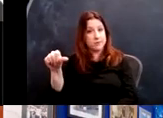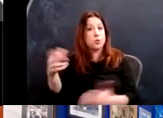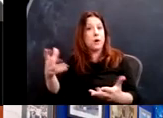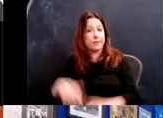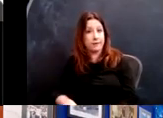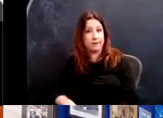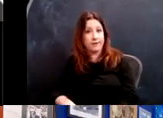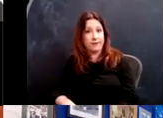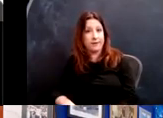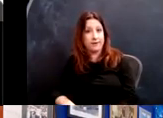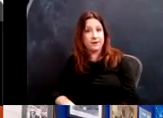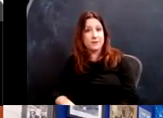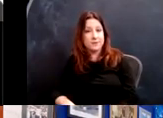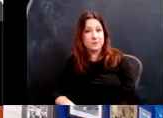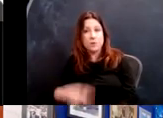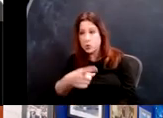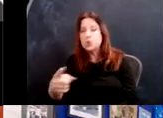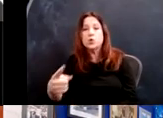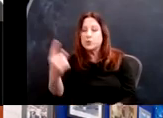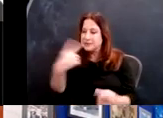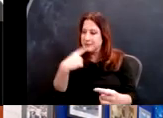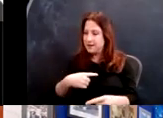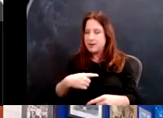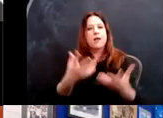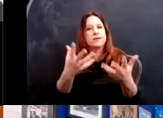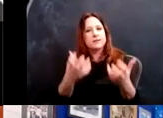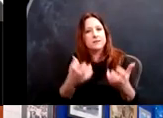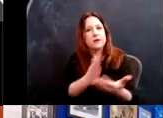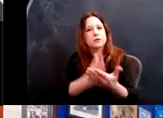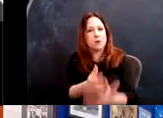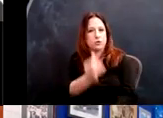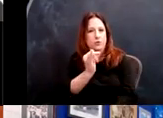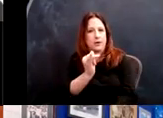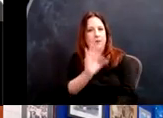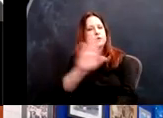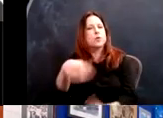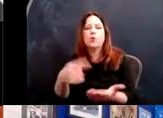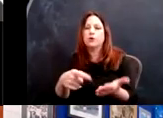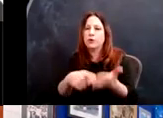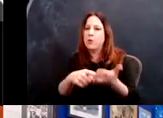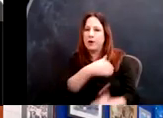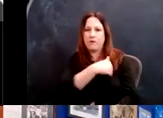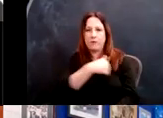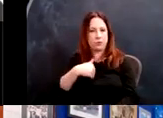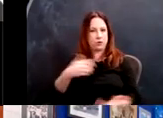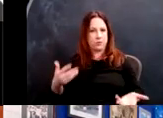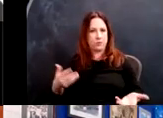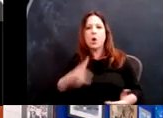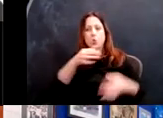each and every one of you out there. You all said a desire to stop drinking. Who determines if you have the